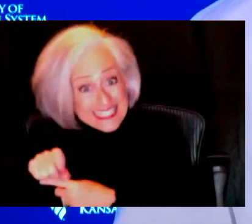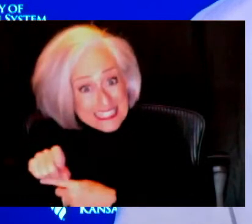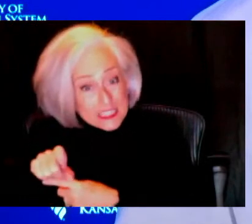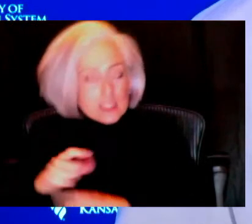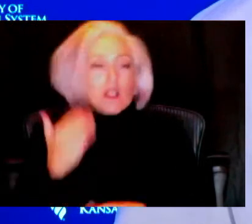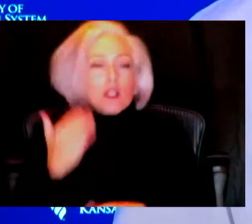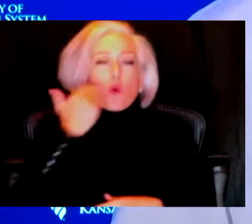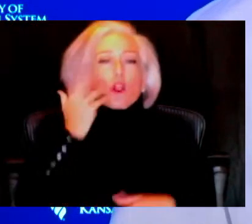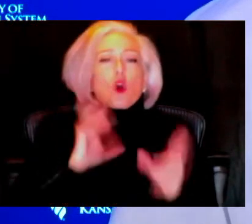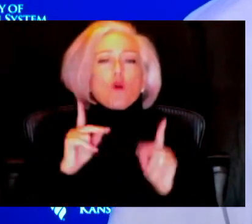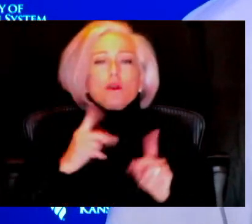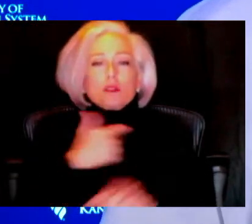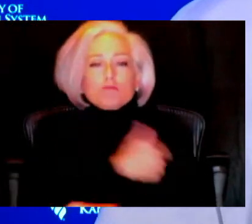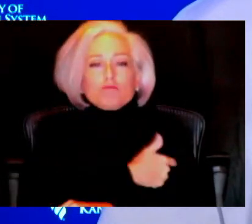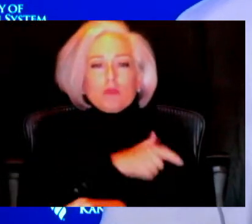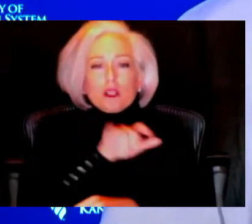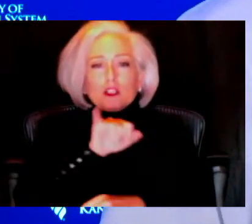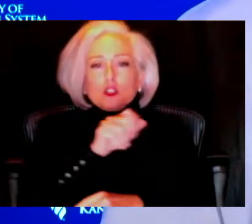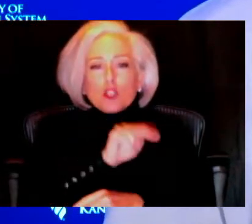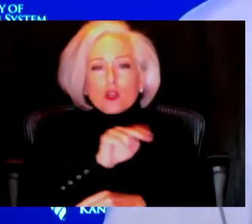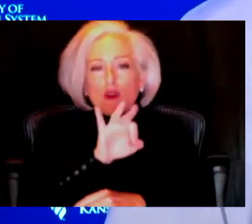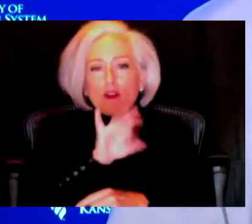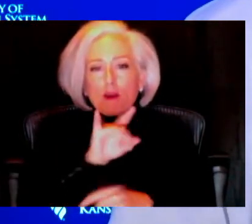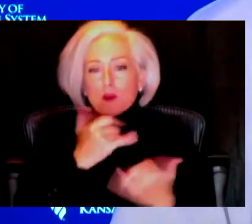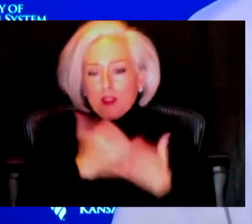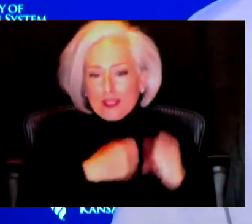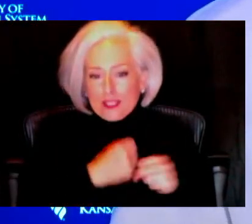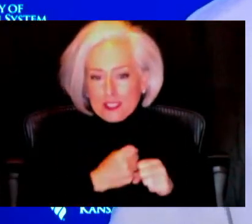in January or February of this year still have